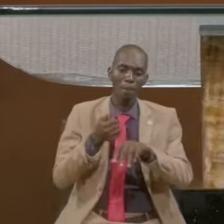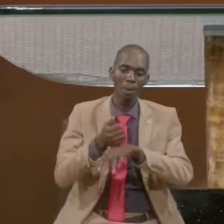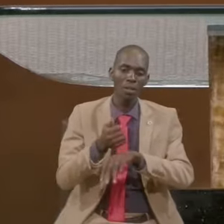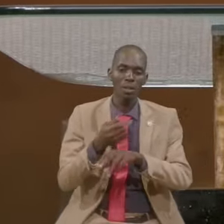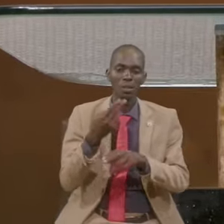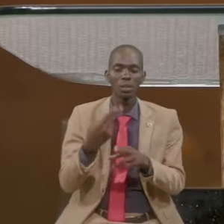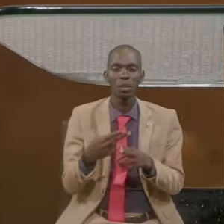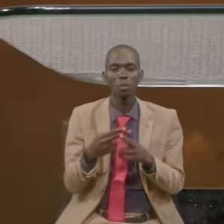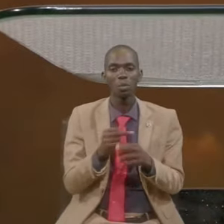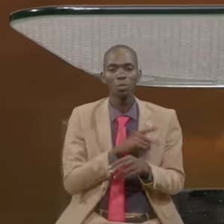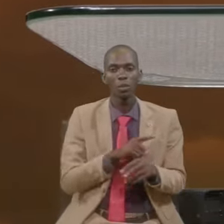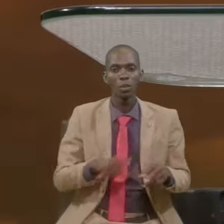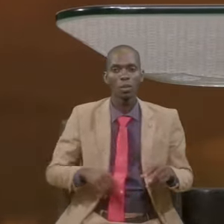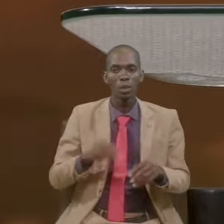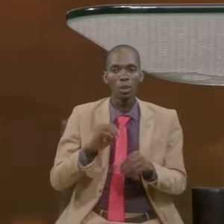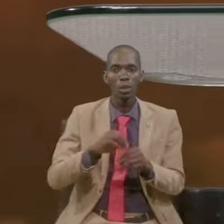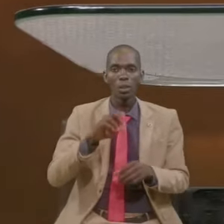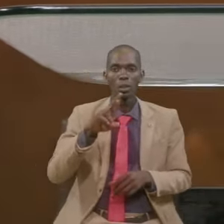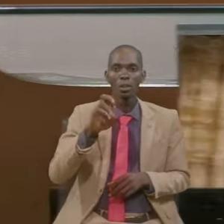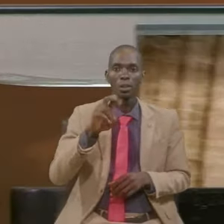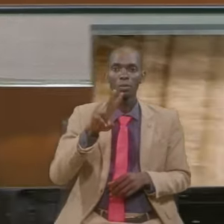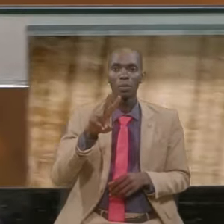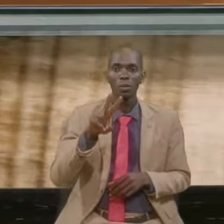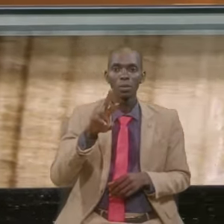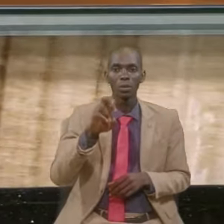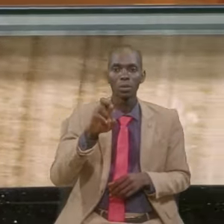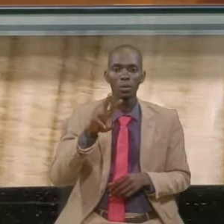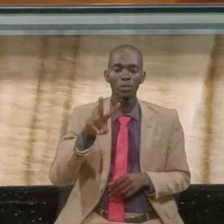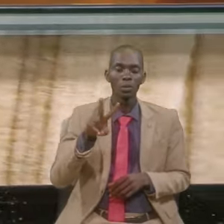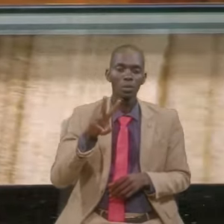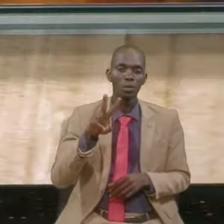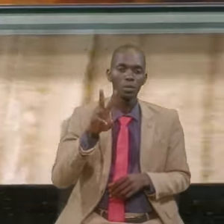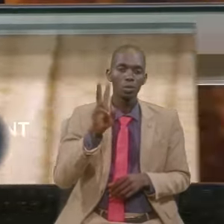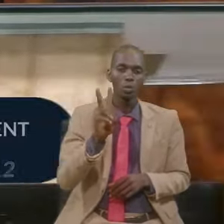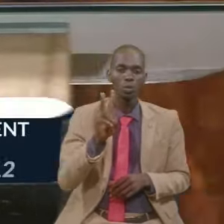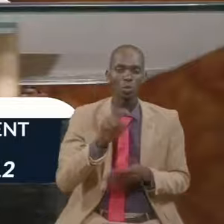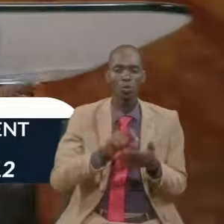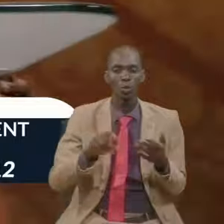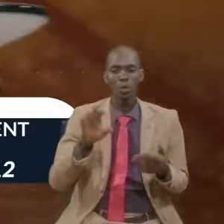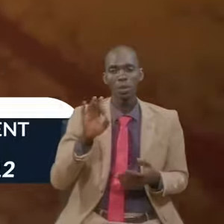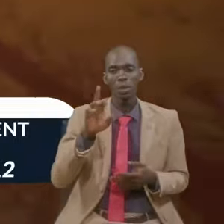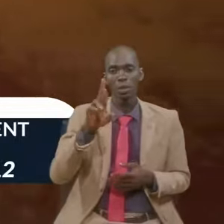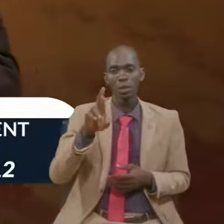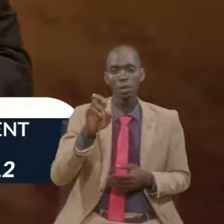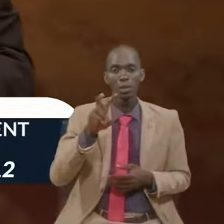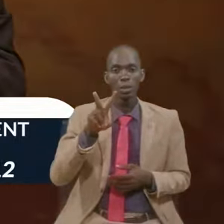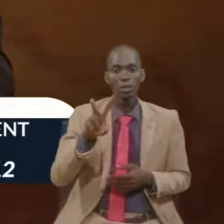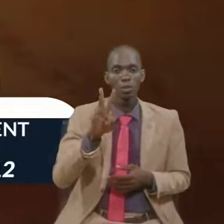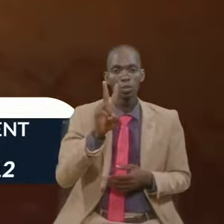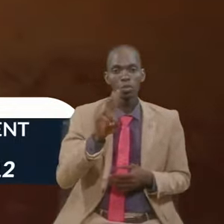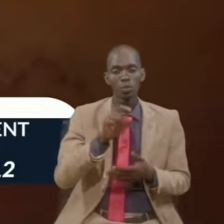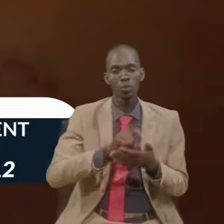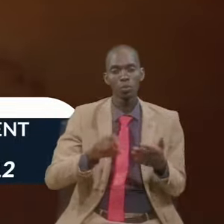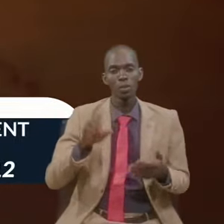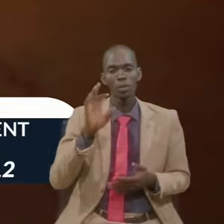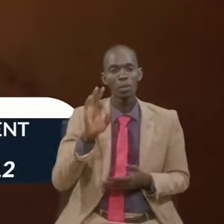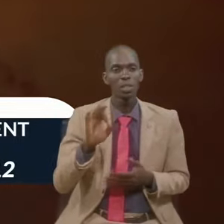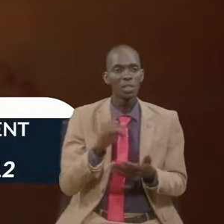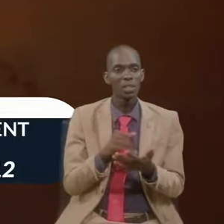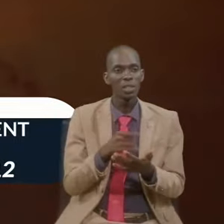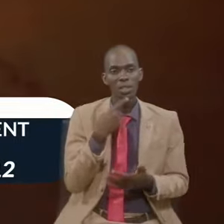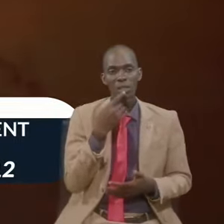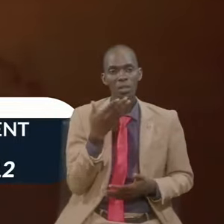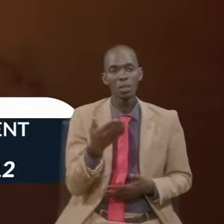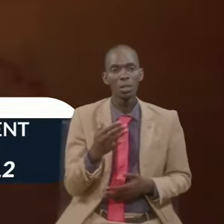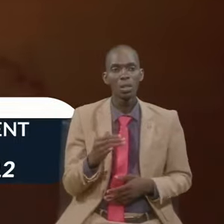chapter 2, I'm reading from verse 9. In Revelation chapter 2, Reading from verse 9, it